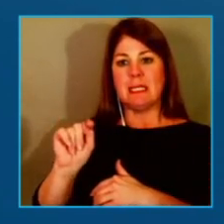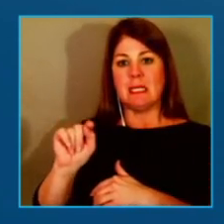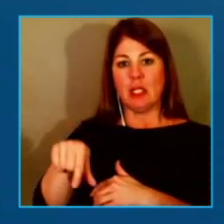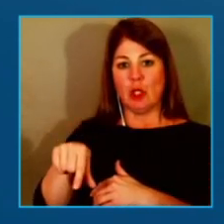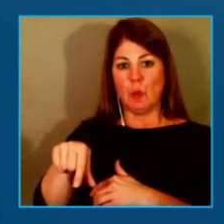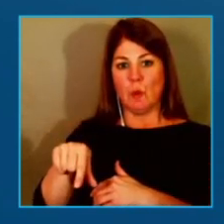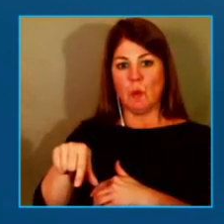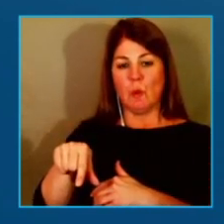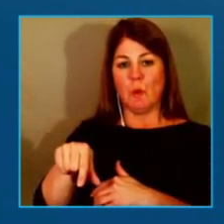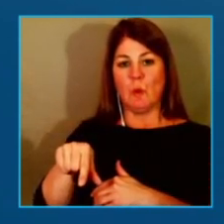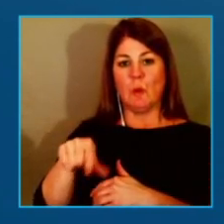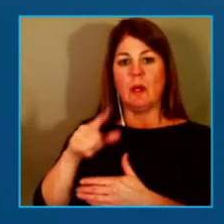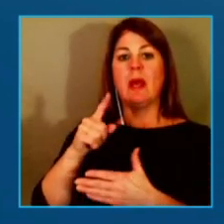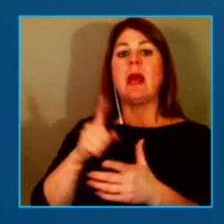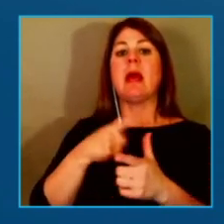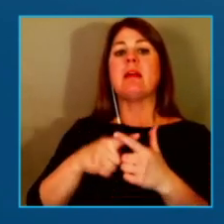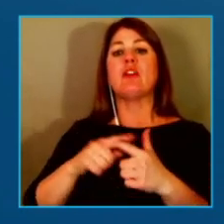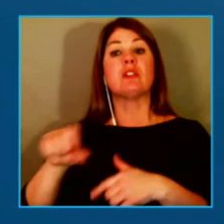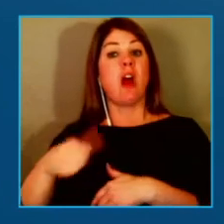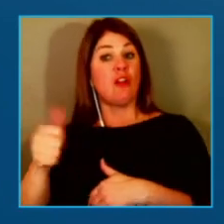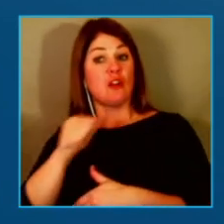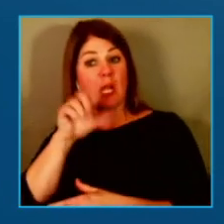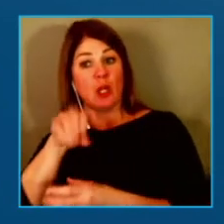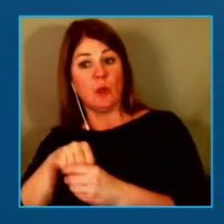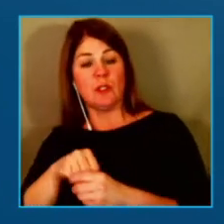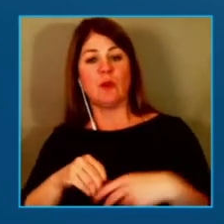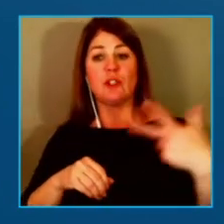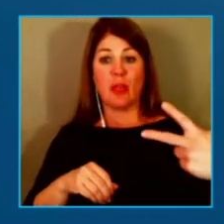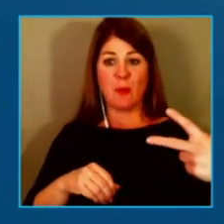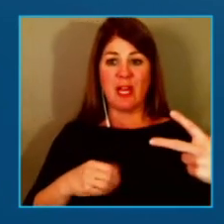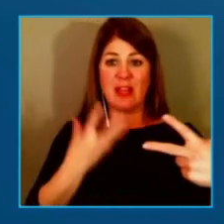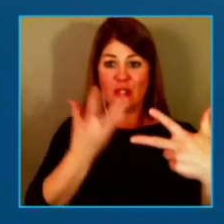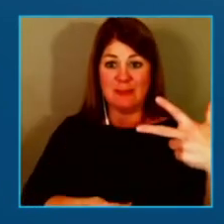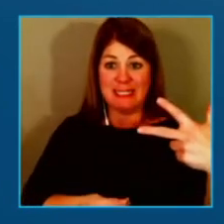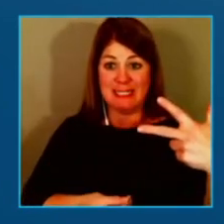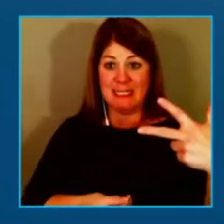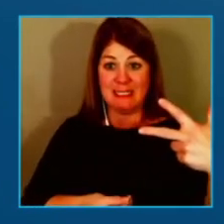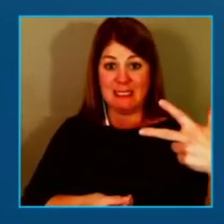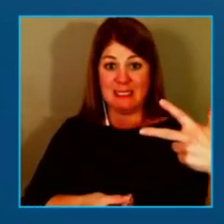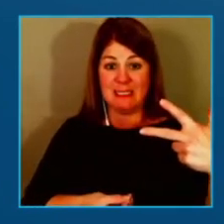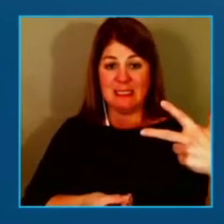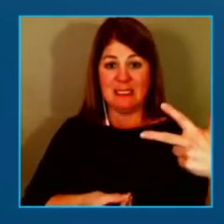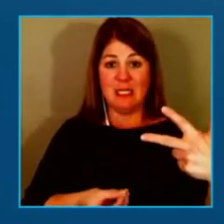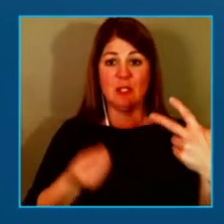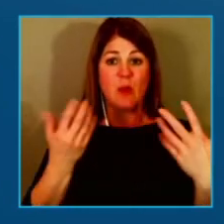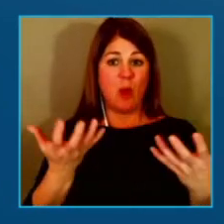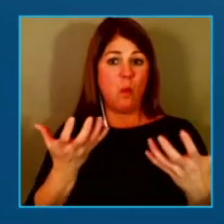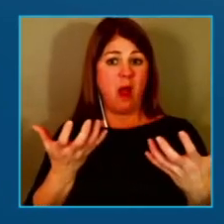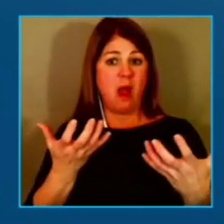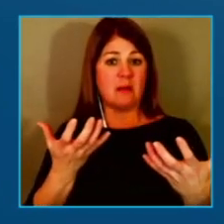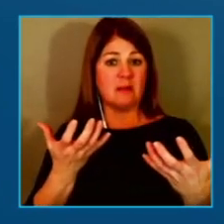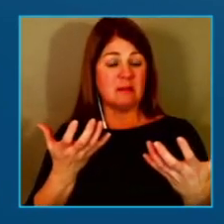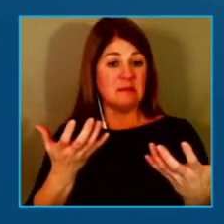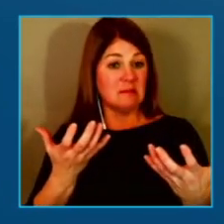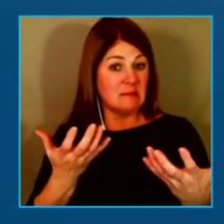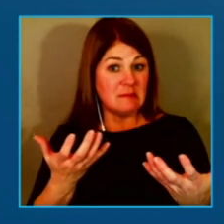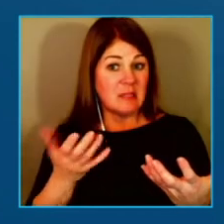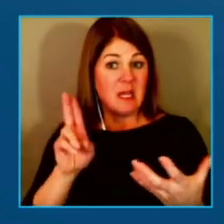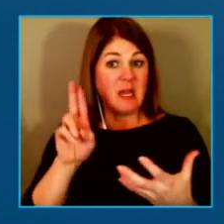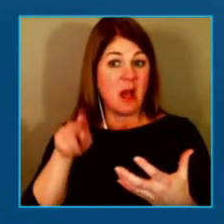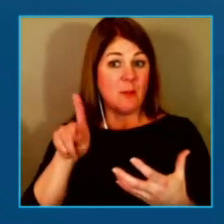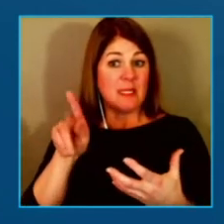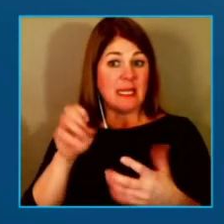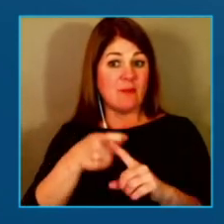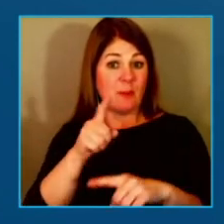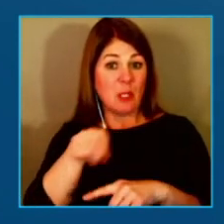not include. So there are 3 that are missing, and I kind of wanted to get an update from you, maybe at the time you